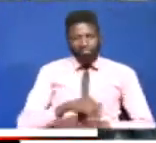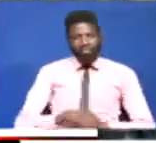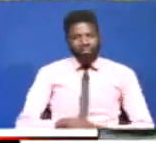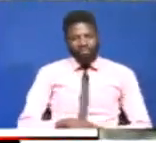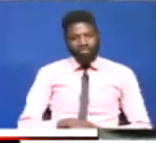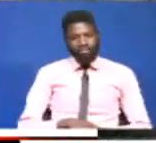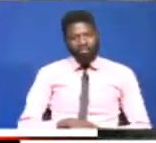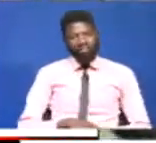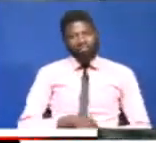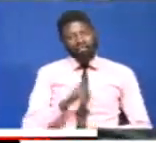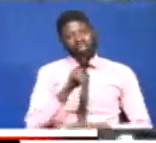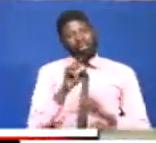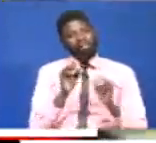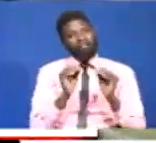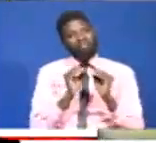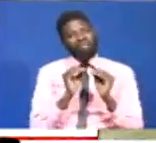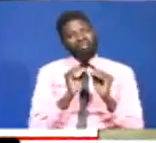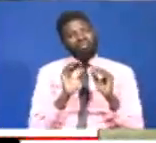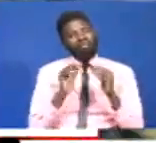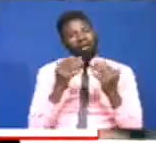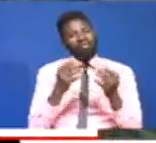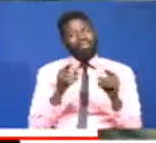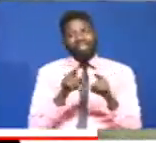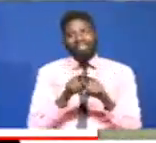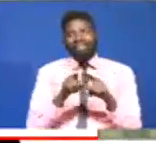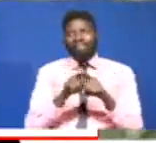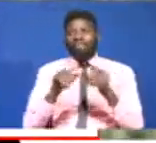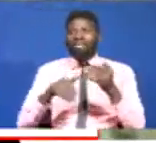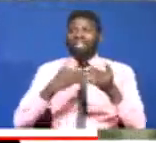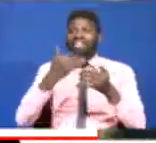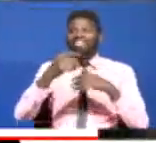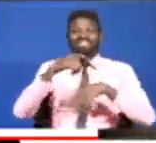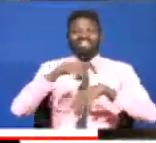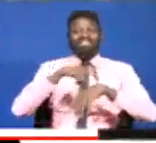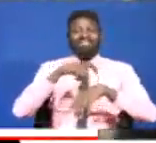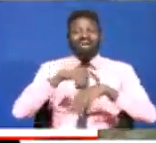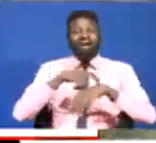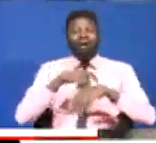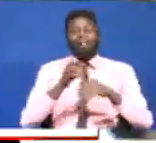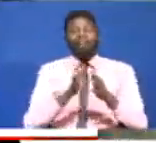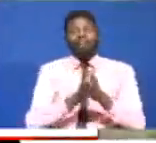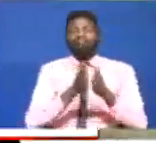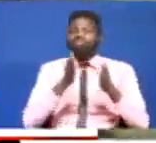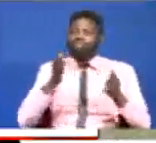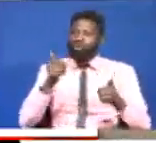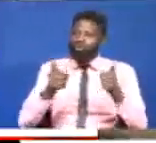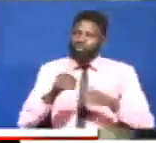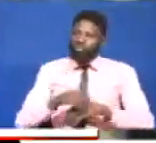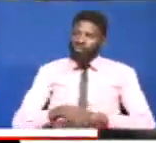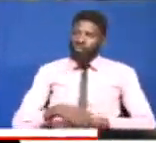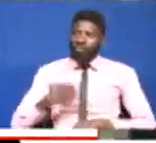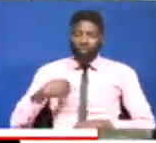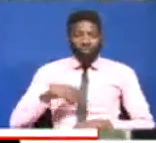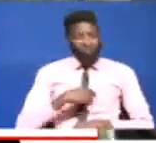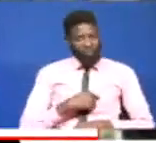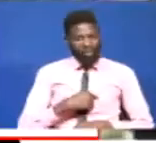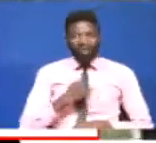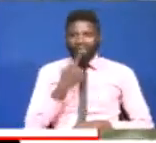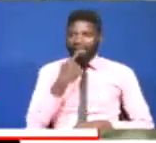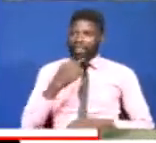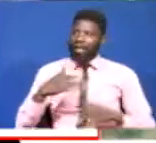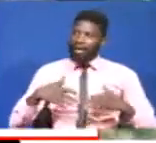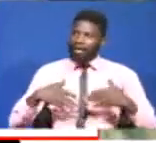this meeting and what are the timelines for the next peace process that will be? Well, let's say we are happy with the progress. We are not